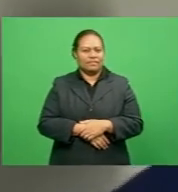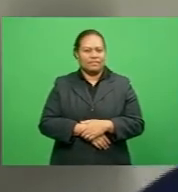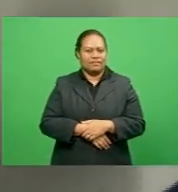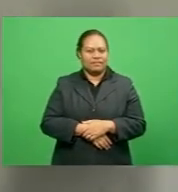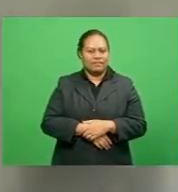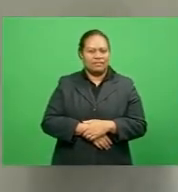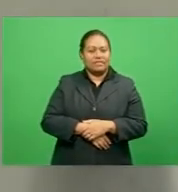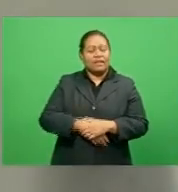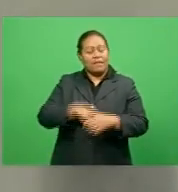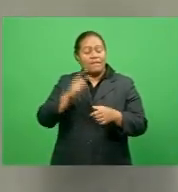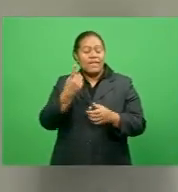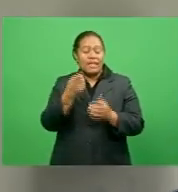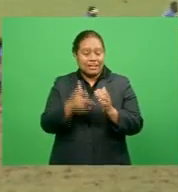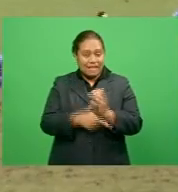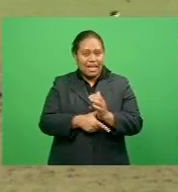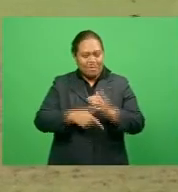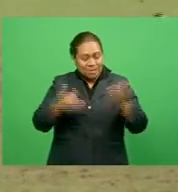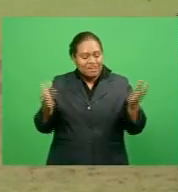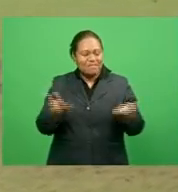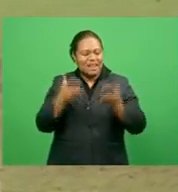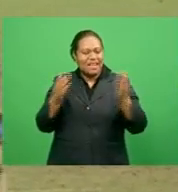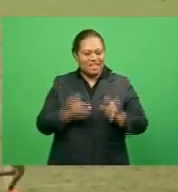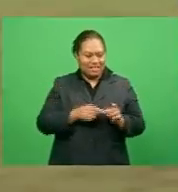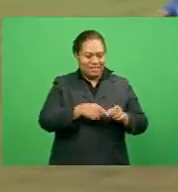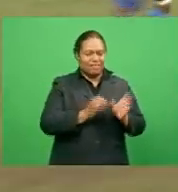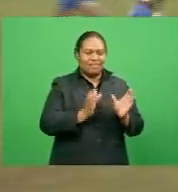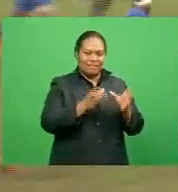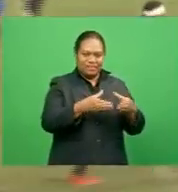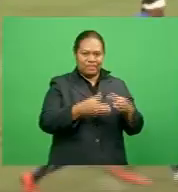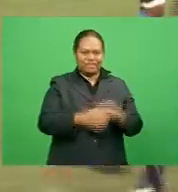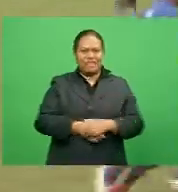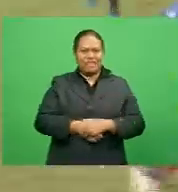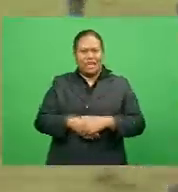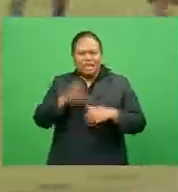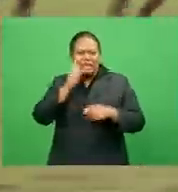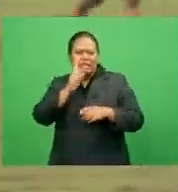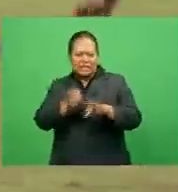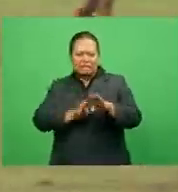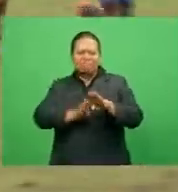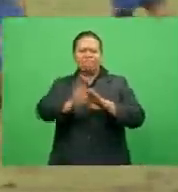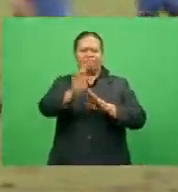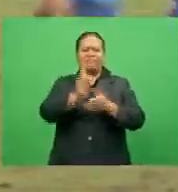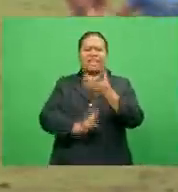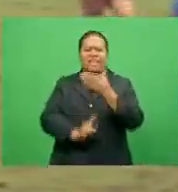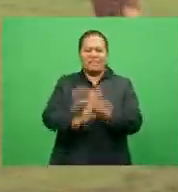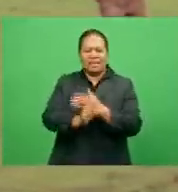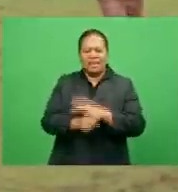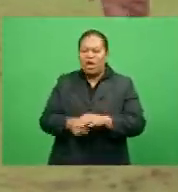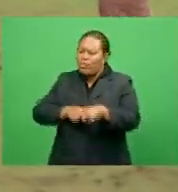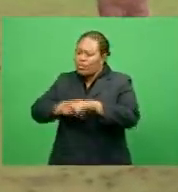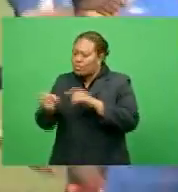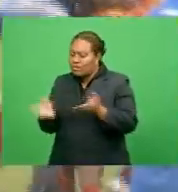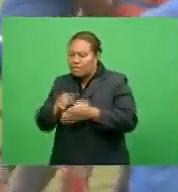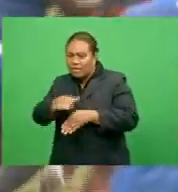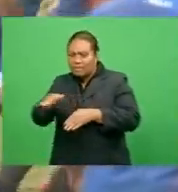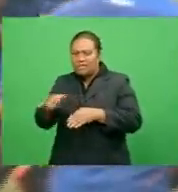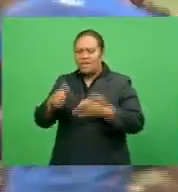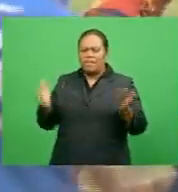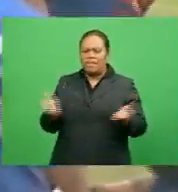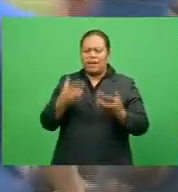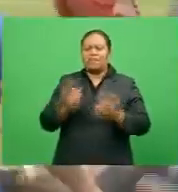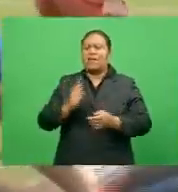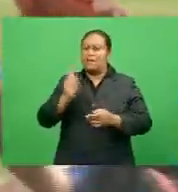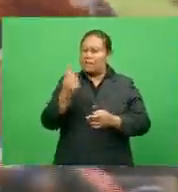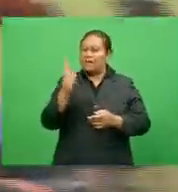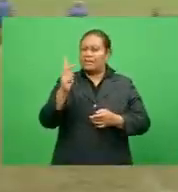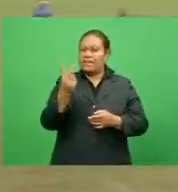Actually, the first time we are playing in the major union, and there is not a lot of development at the lower grade. Most of the players have been playing from the first